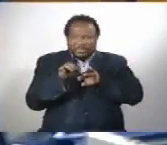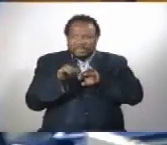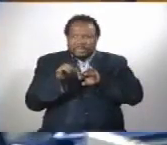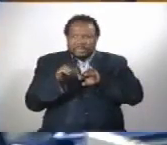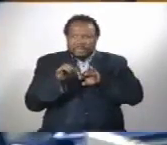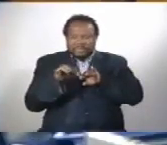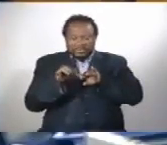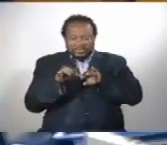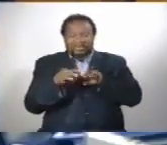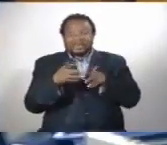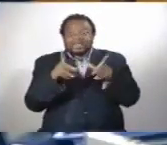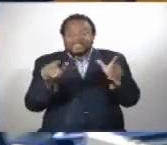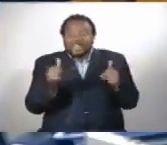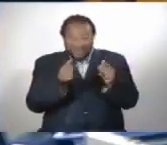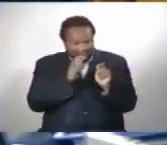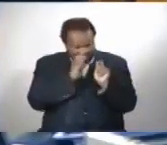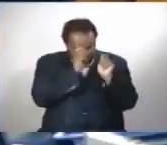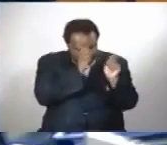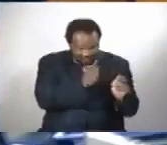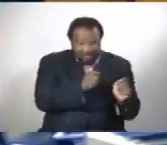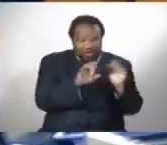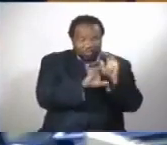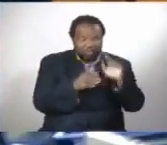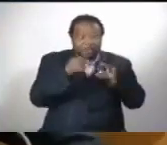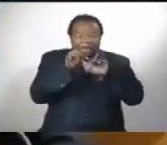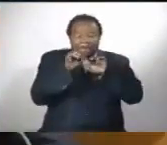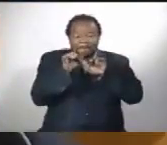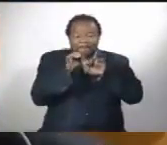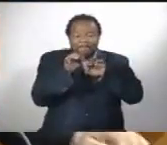did. This is how they upheld the Constitution. Now,